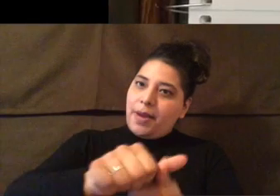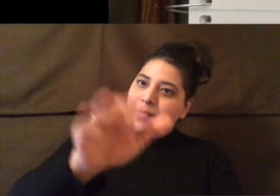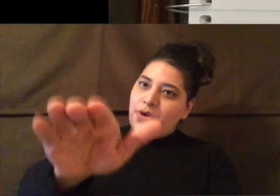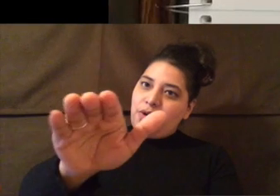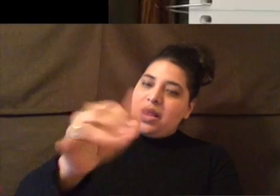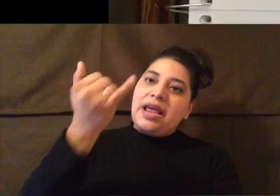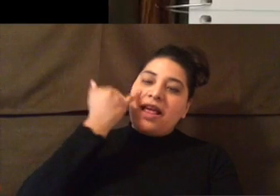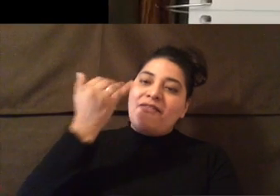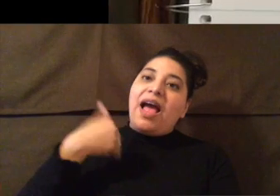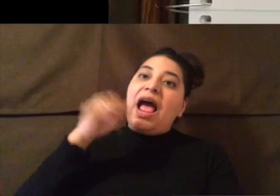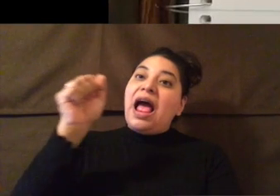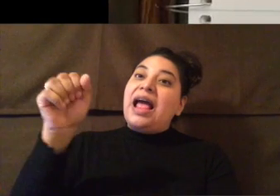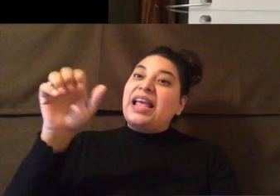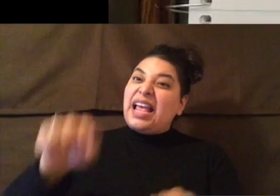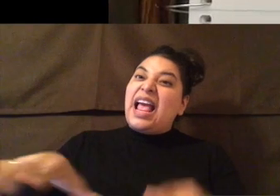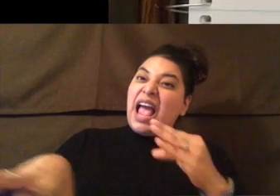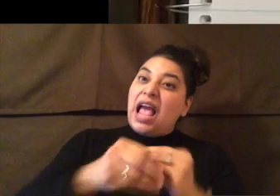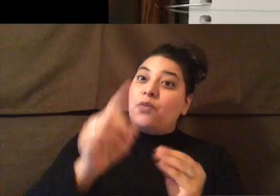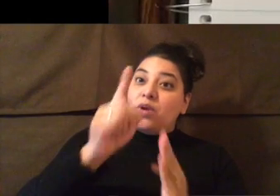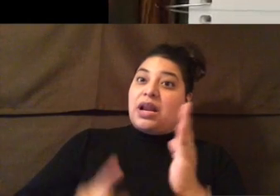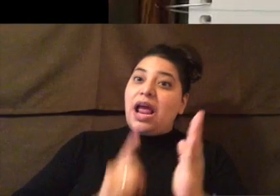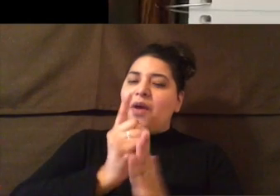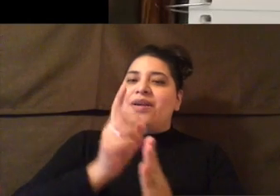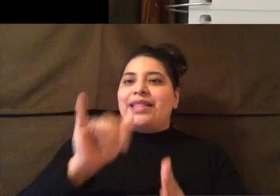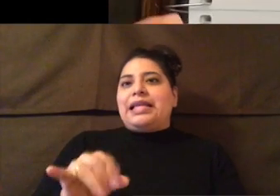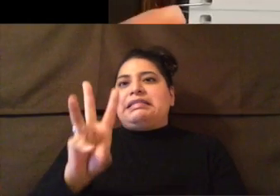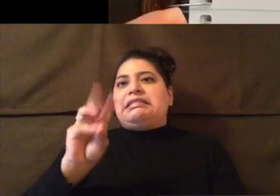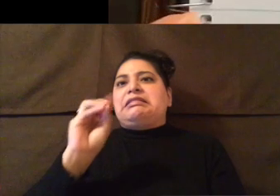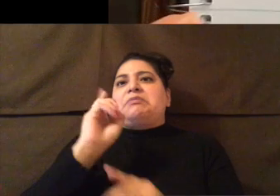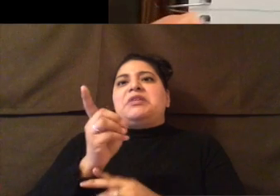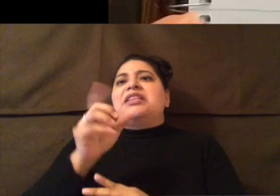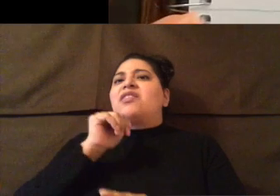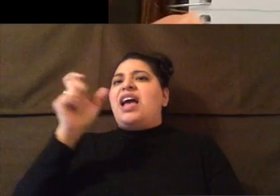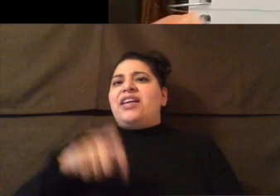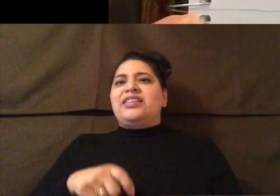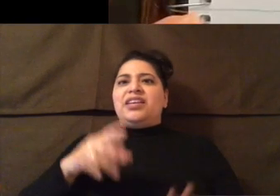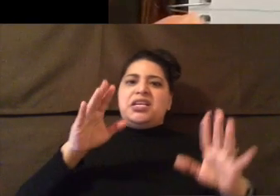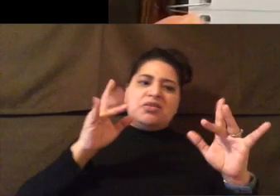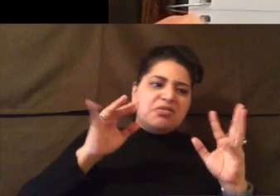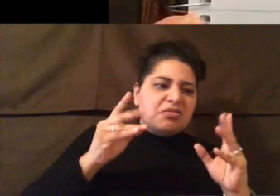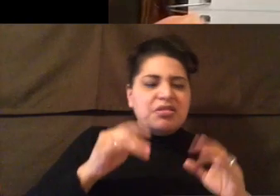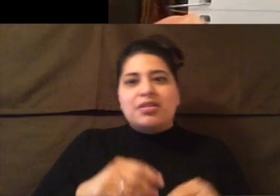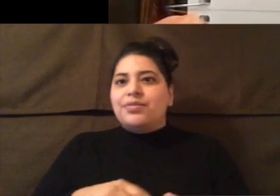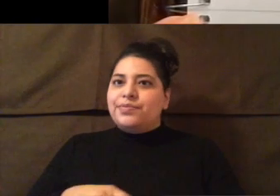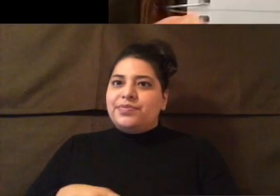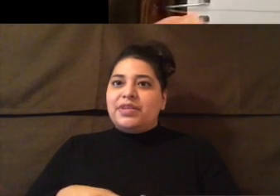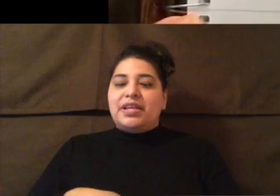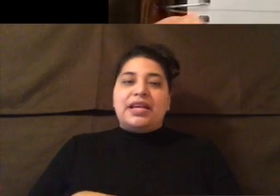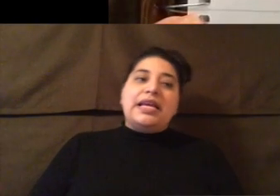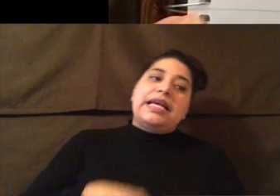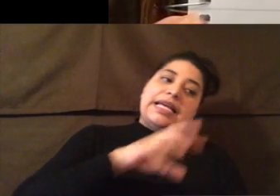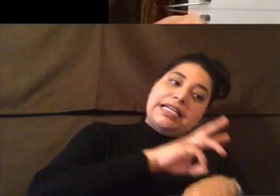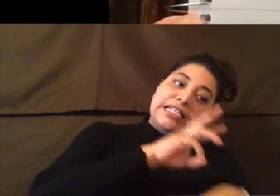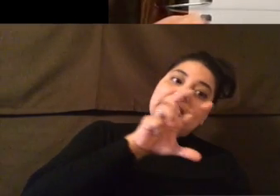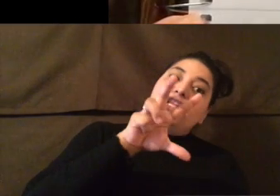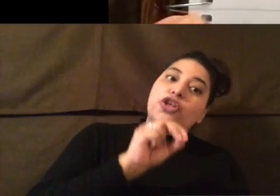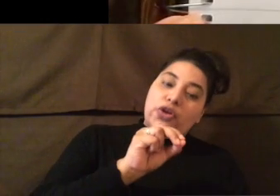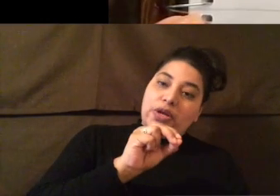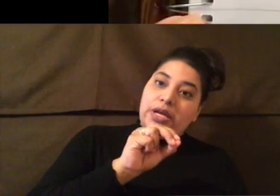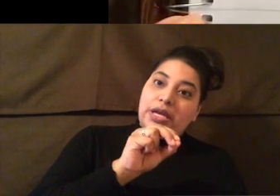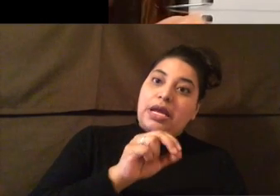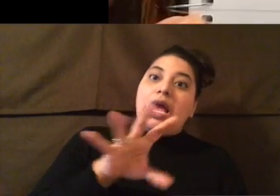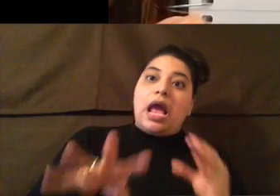remember, I like to start with adding an hour if I can, because that's 60 minutes that I don't have to worry about. So let's try that. If I